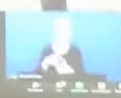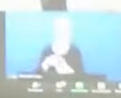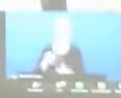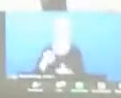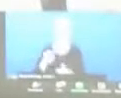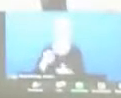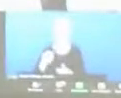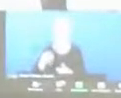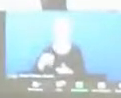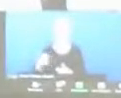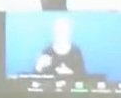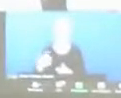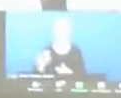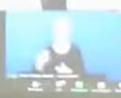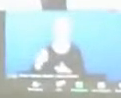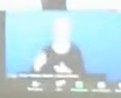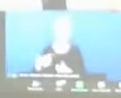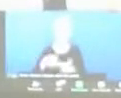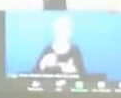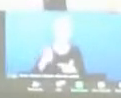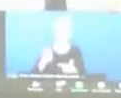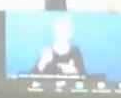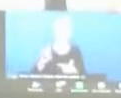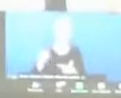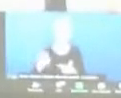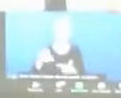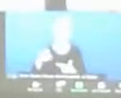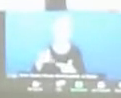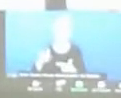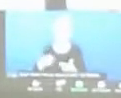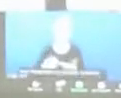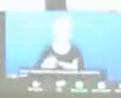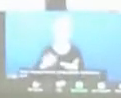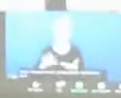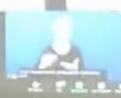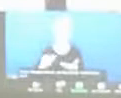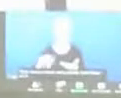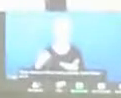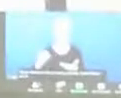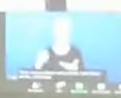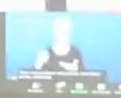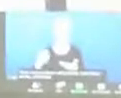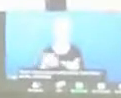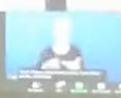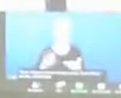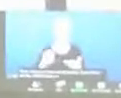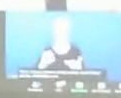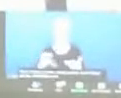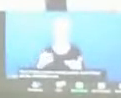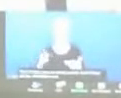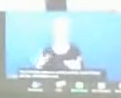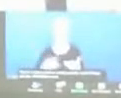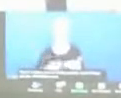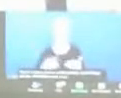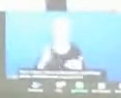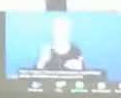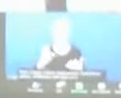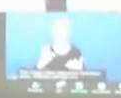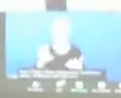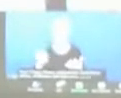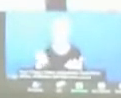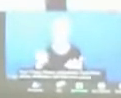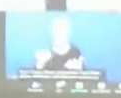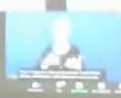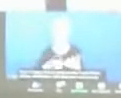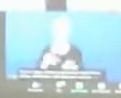Johnson, Wendy Peart, Sarah Pittman, Eric Hill, Jeff Meldrum, Wilf Gaylord, Lauren Lee,